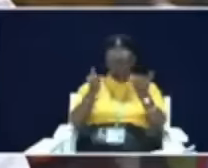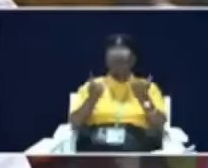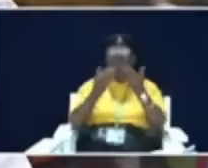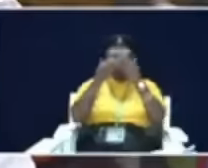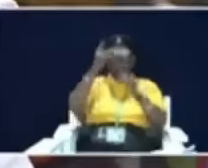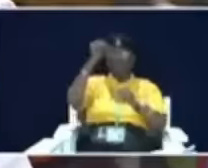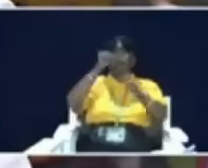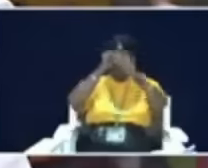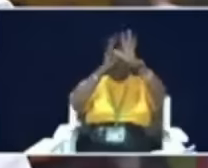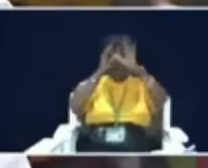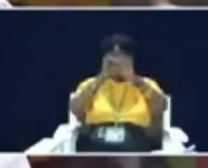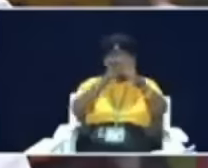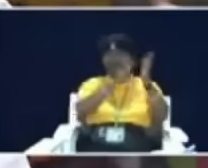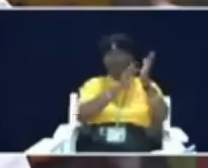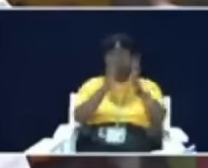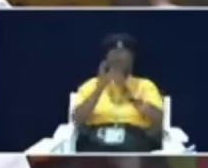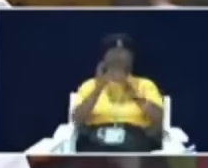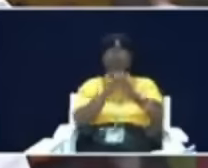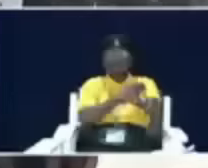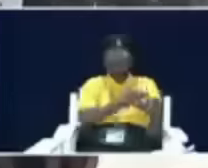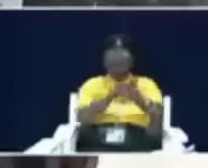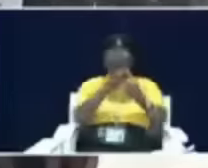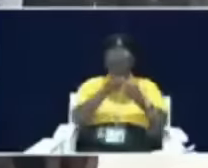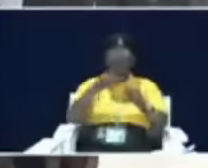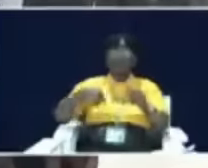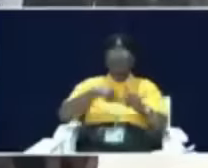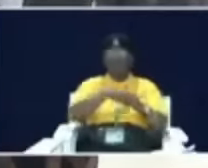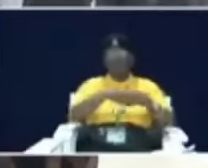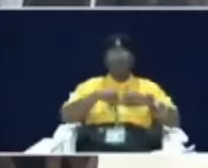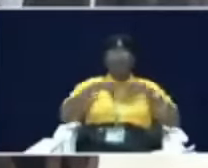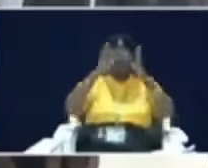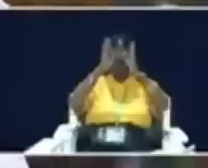In Jesus' mighty name, we have prayed.